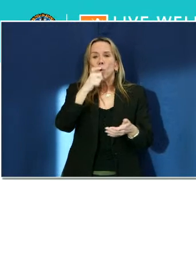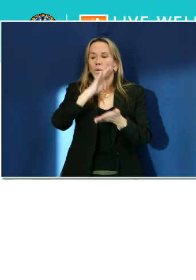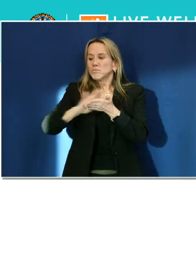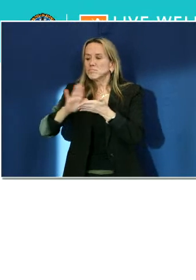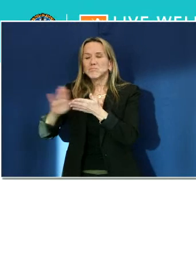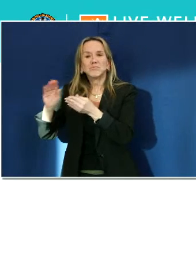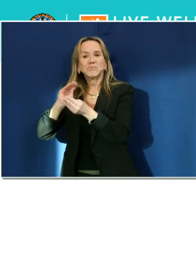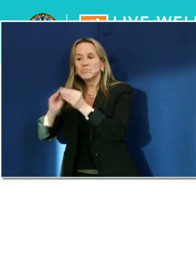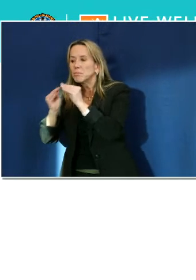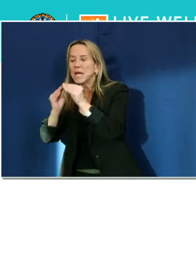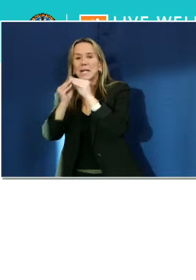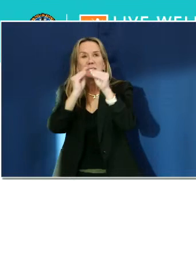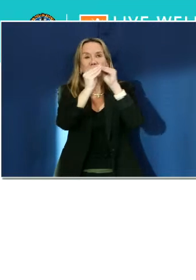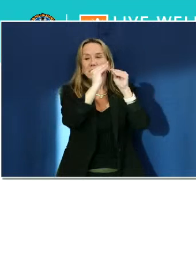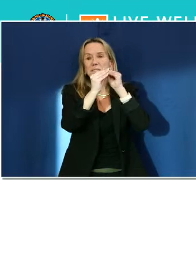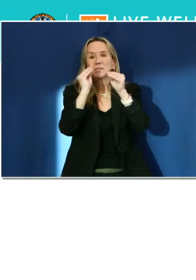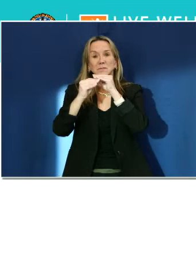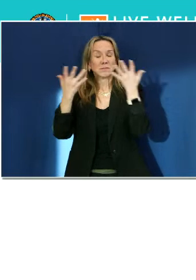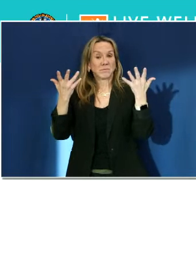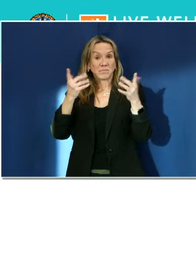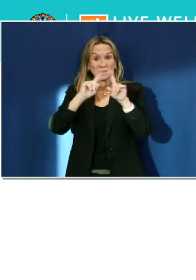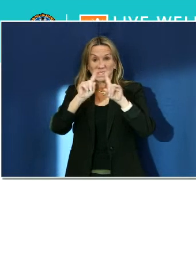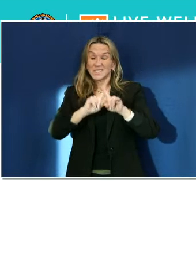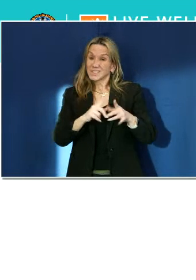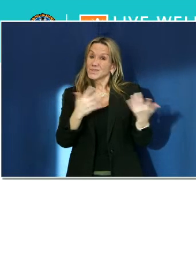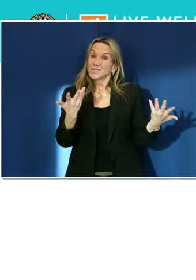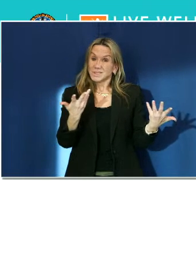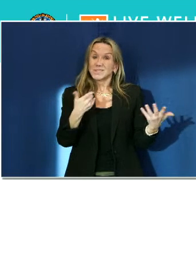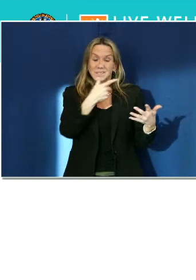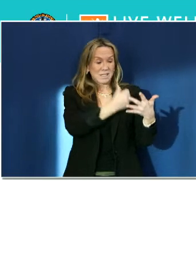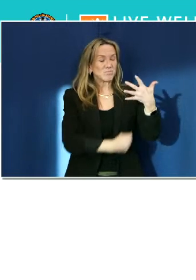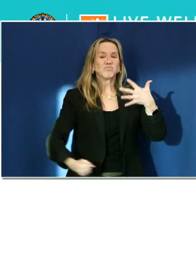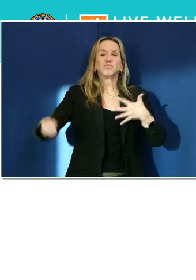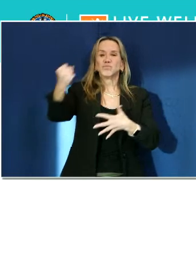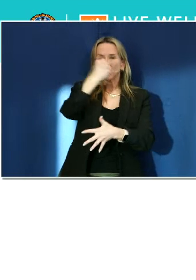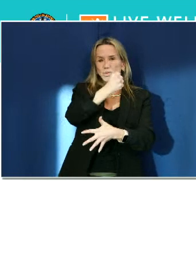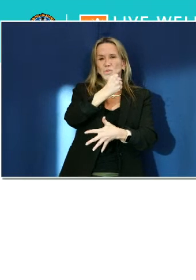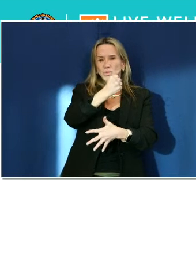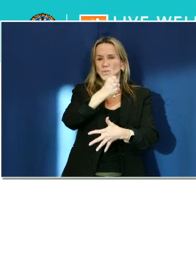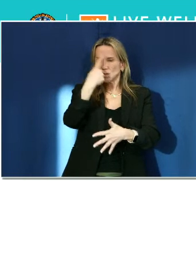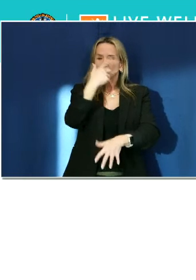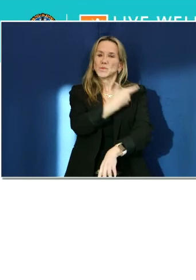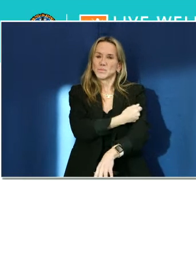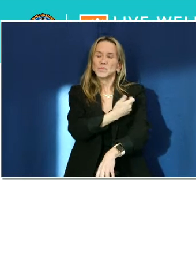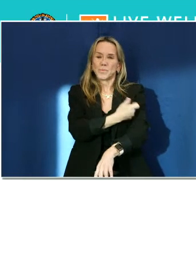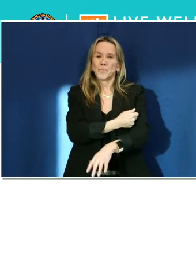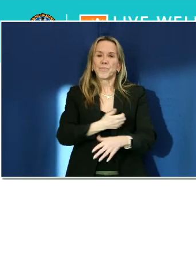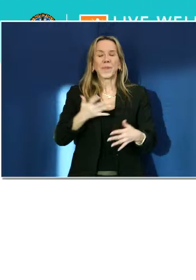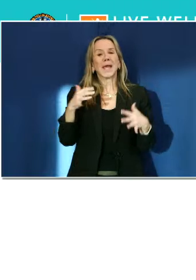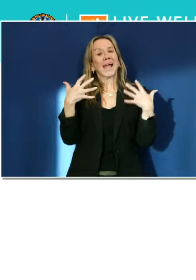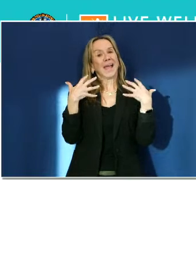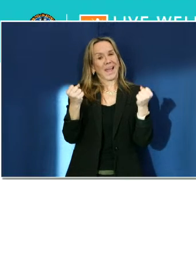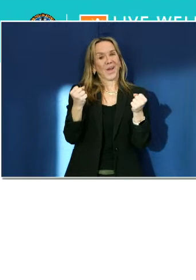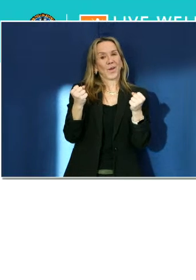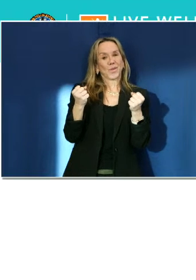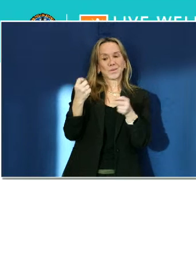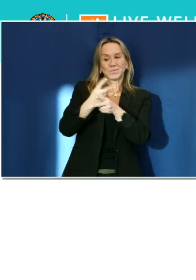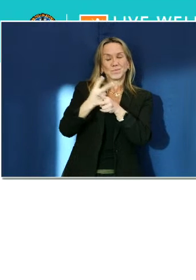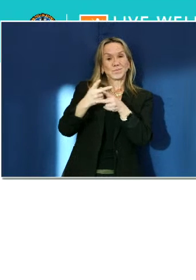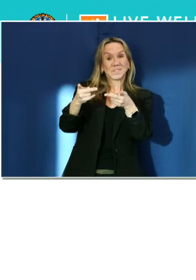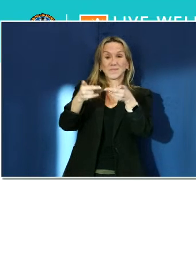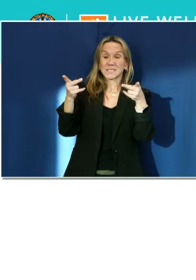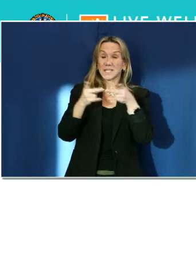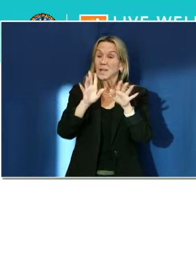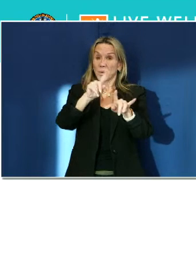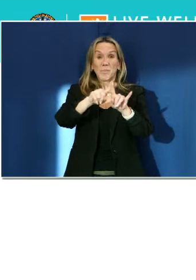or janitors. So those are at the top of the list, acute healthcare facilities. Again, it is going to be